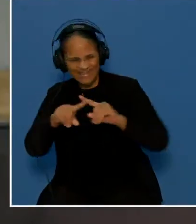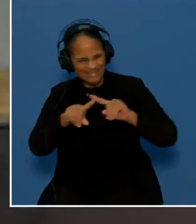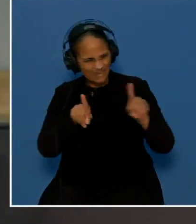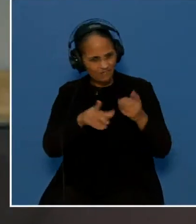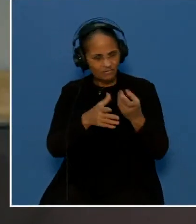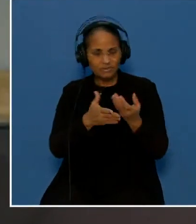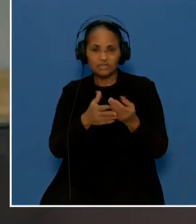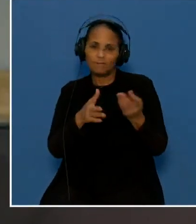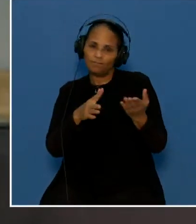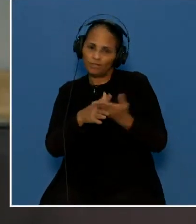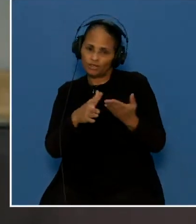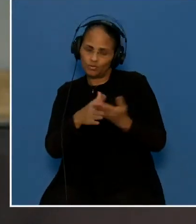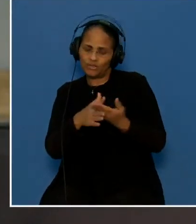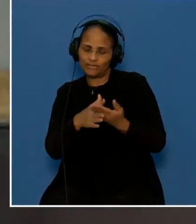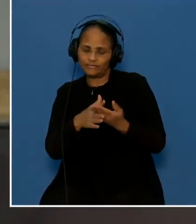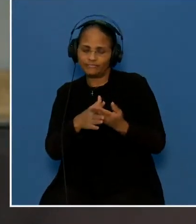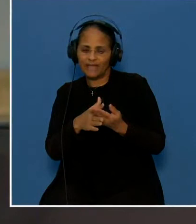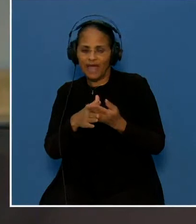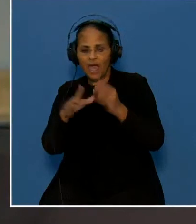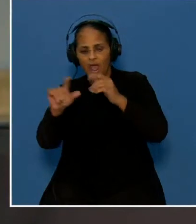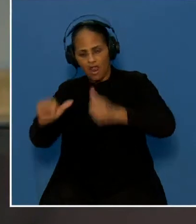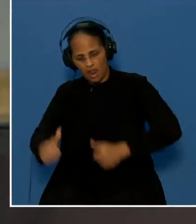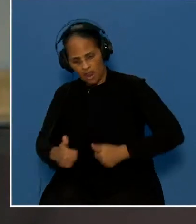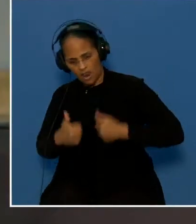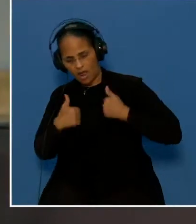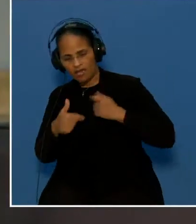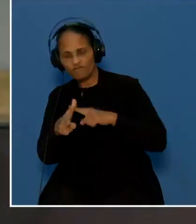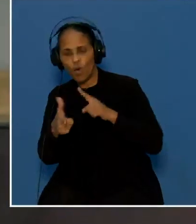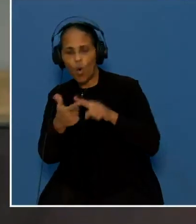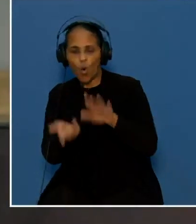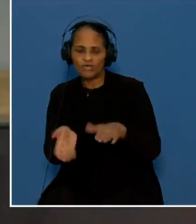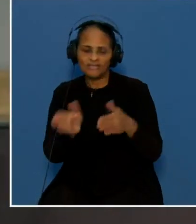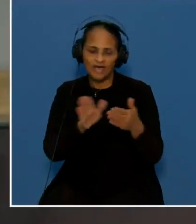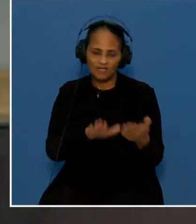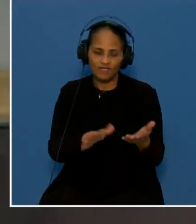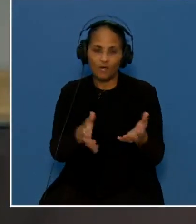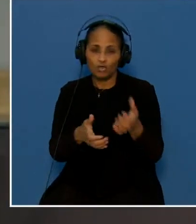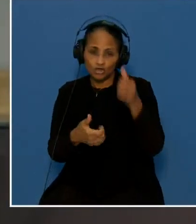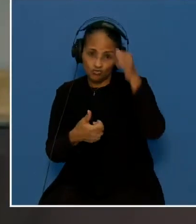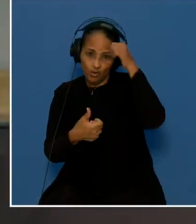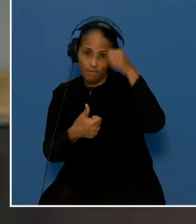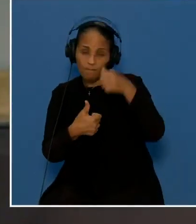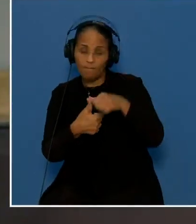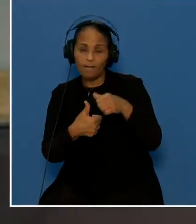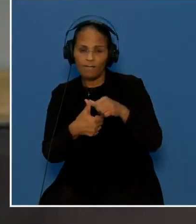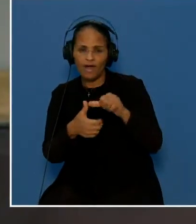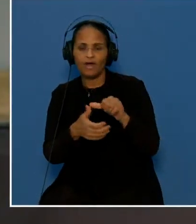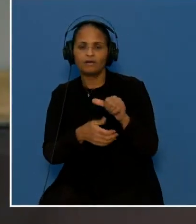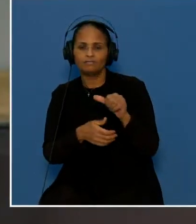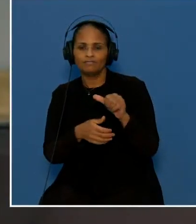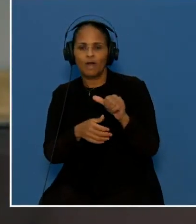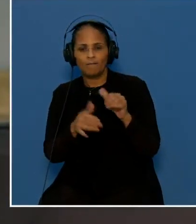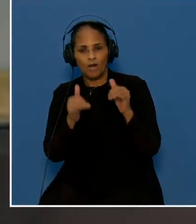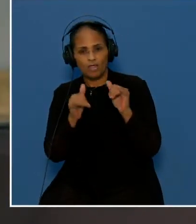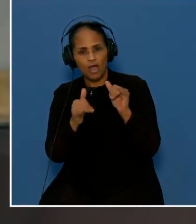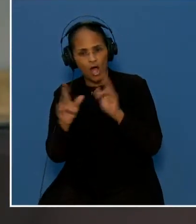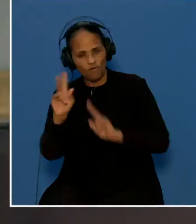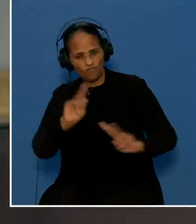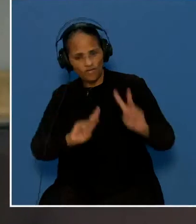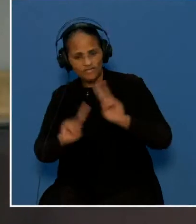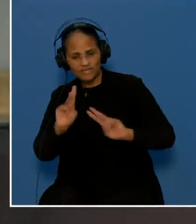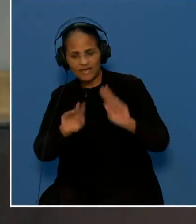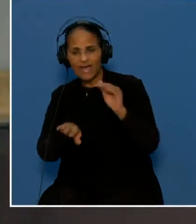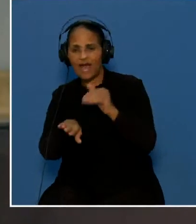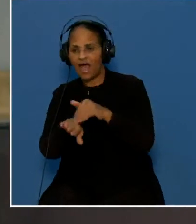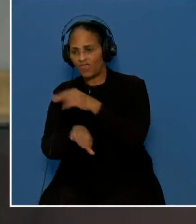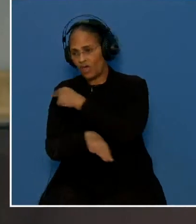between life and death for someone else. I want to remind also members of the public about current visiting restrictions at the